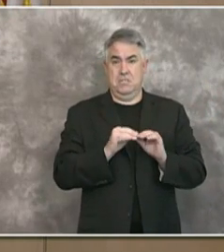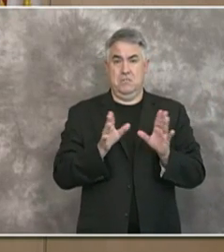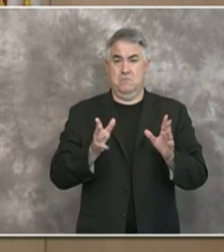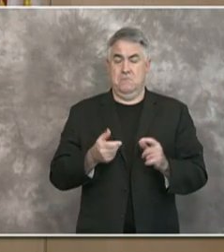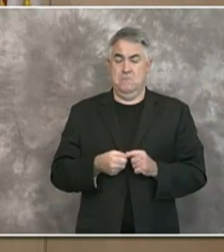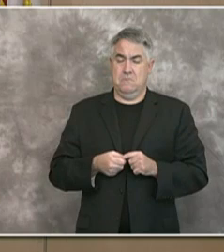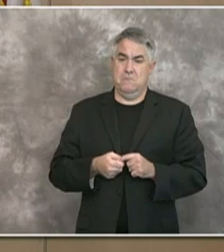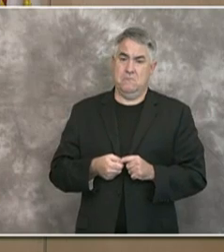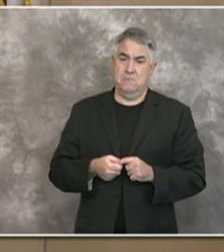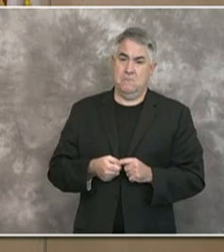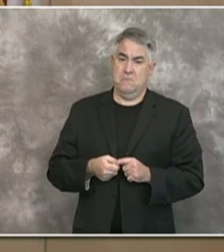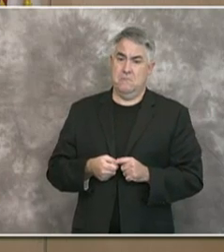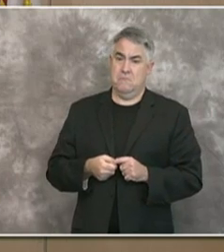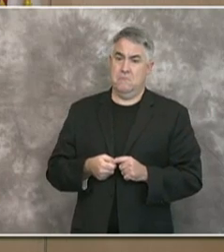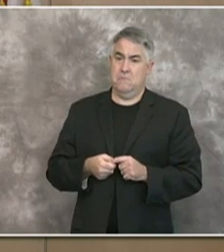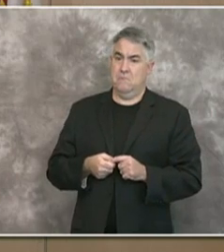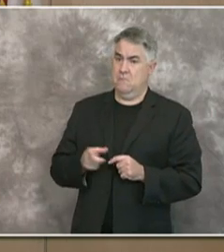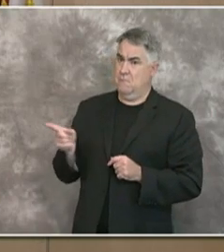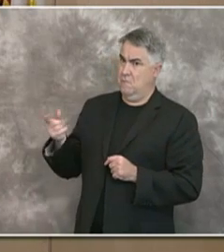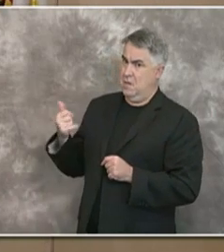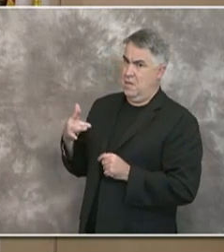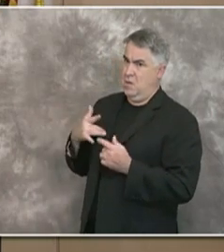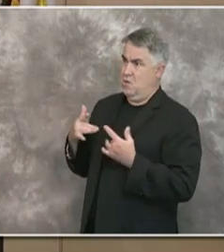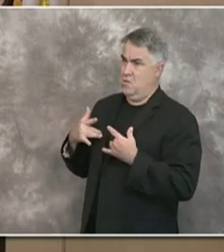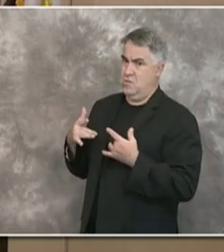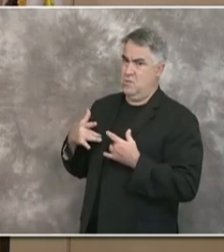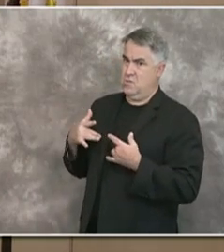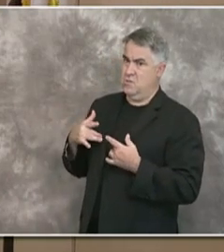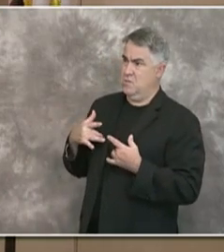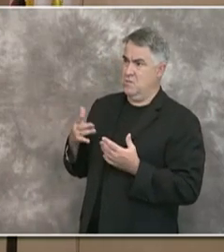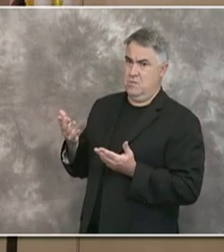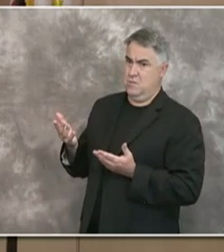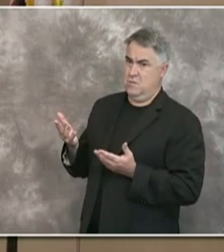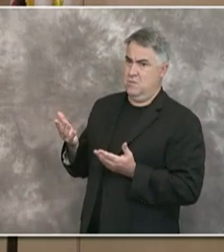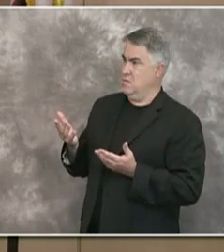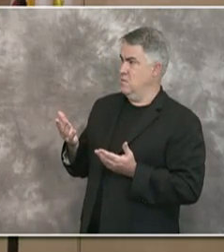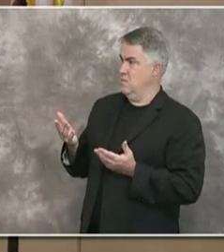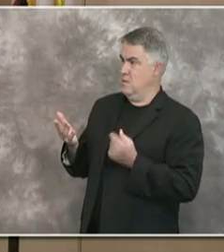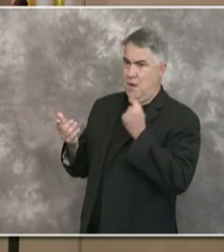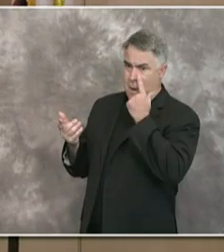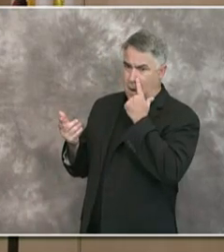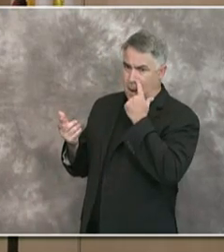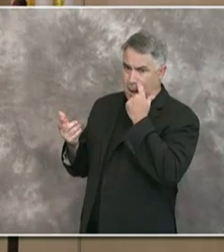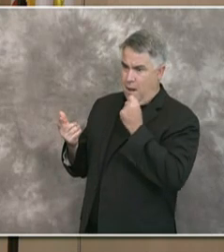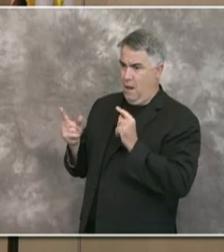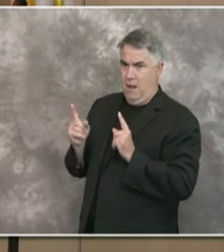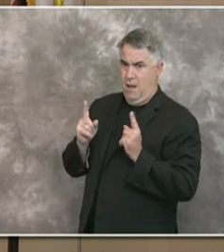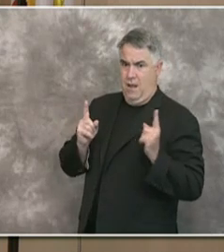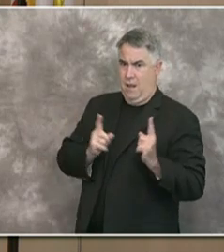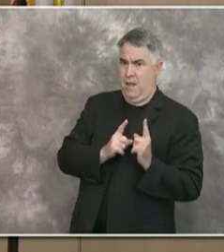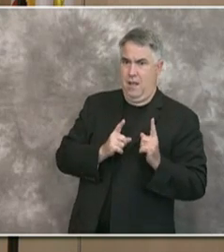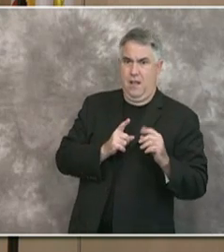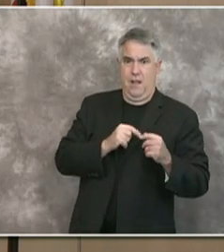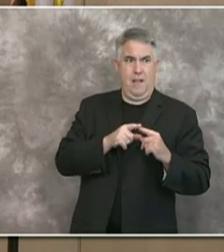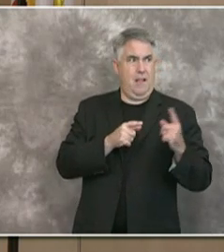And is there a concern for the people who perhaps are sitting in close proximity to others who don't live in the